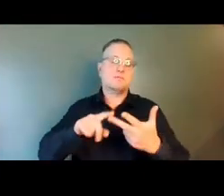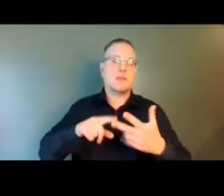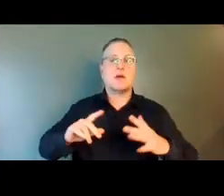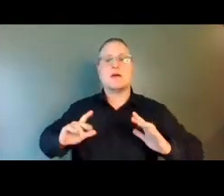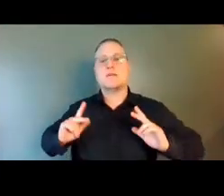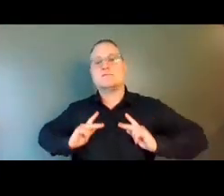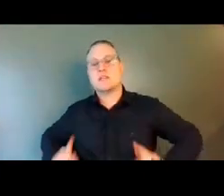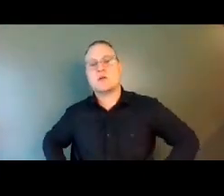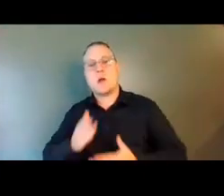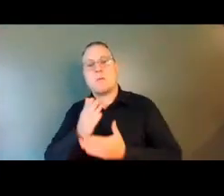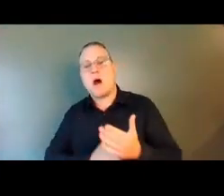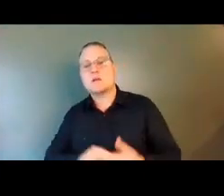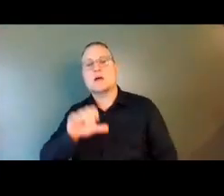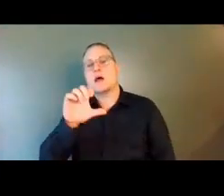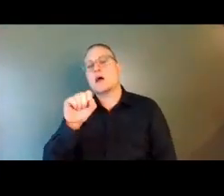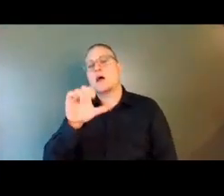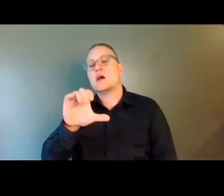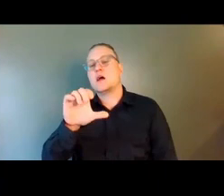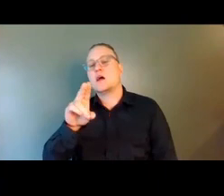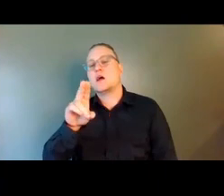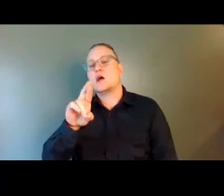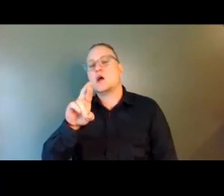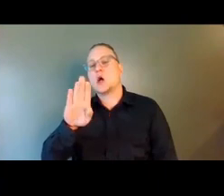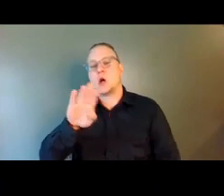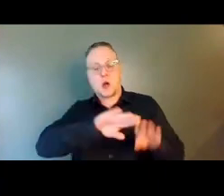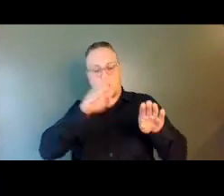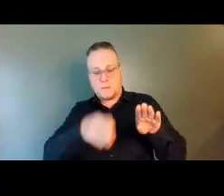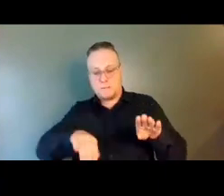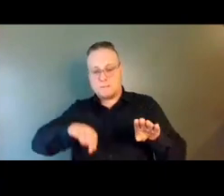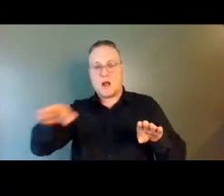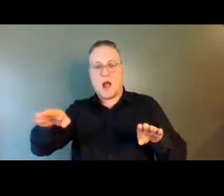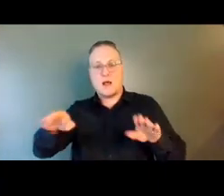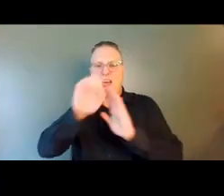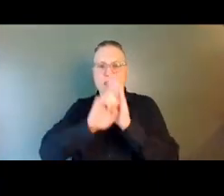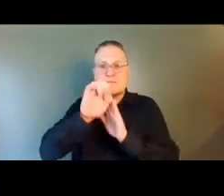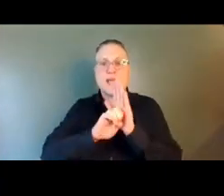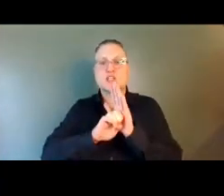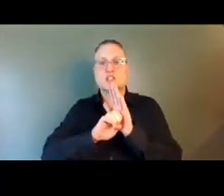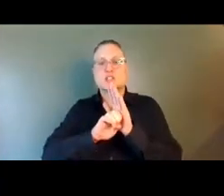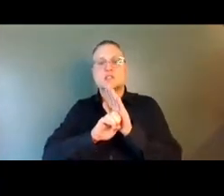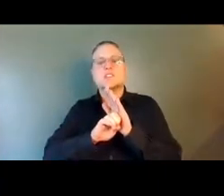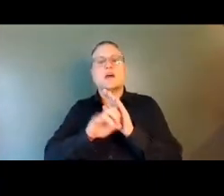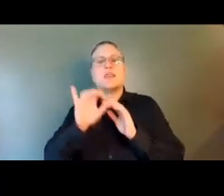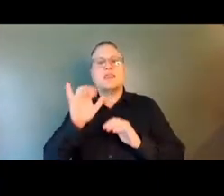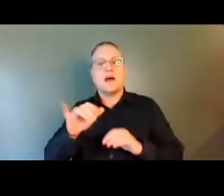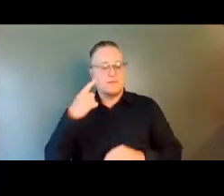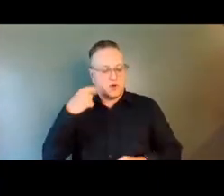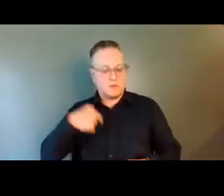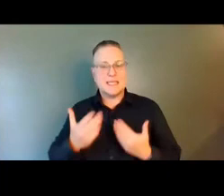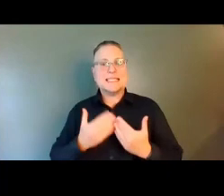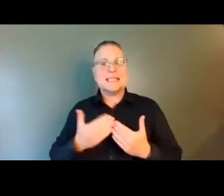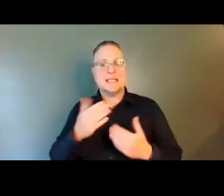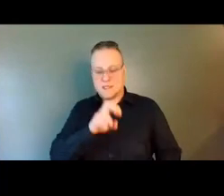cuts, elevators, parking spaces, those things really help me be able to get around in society.